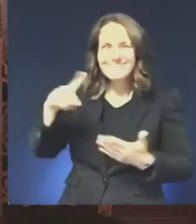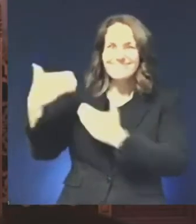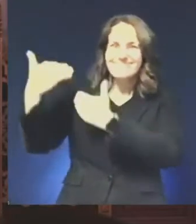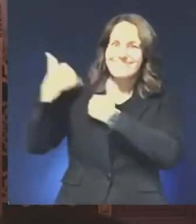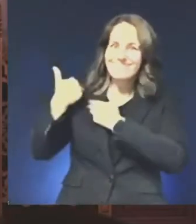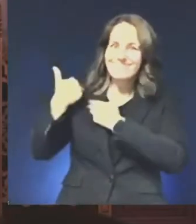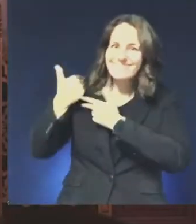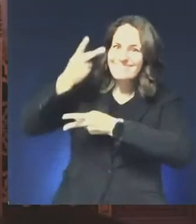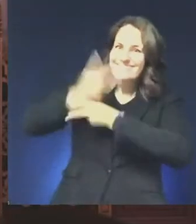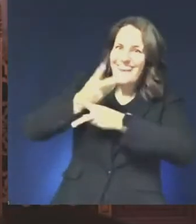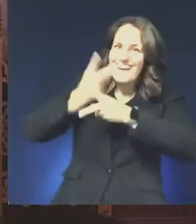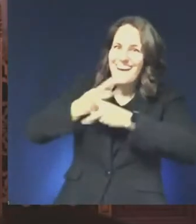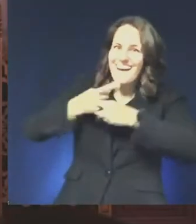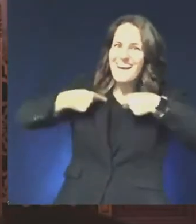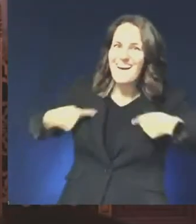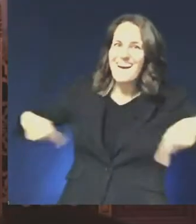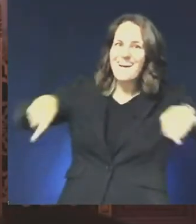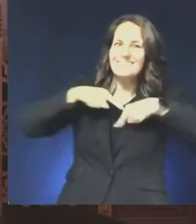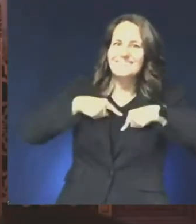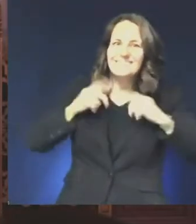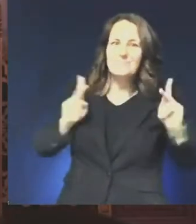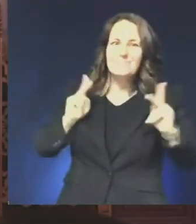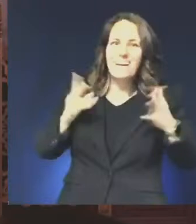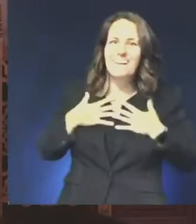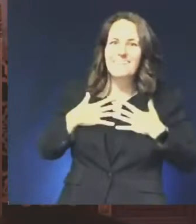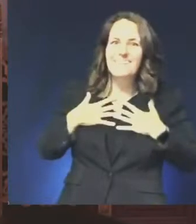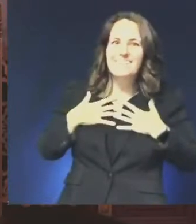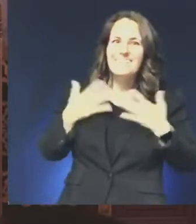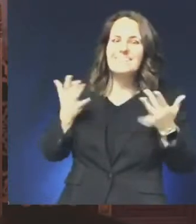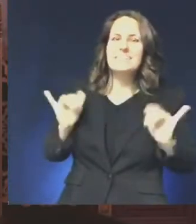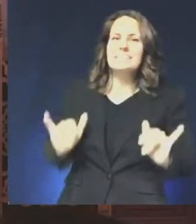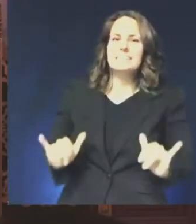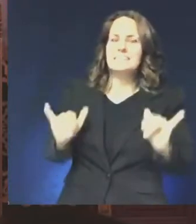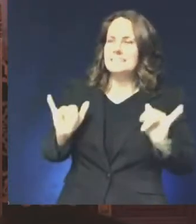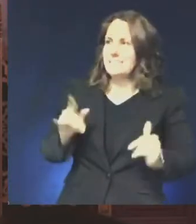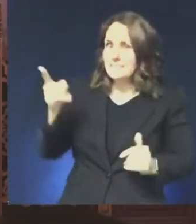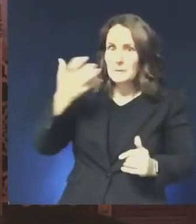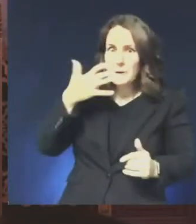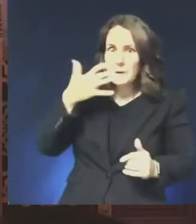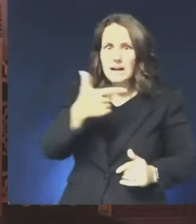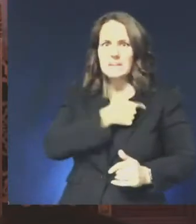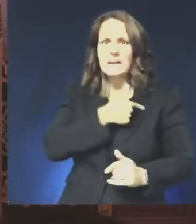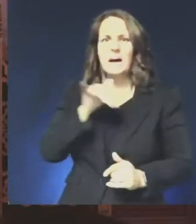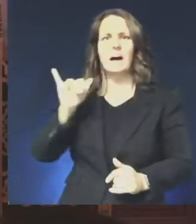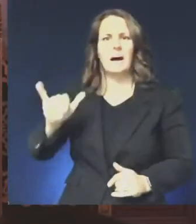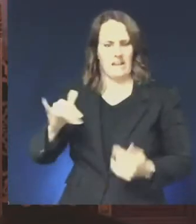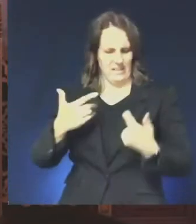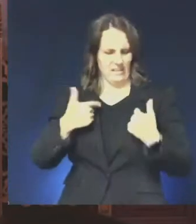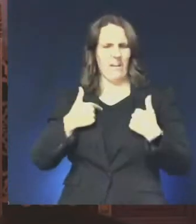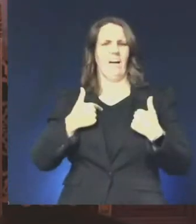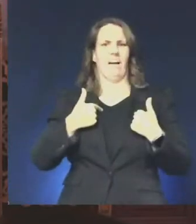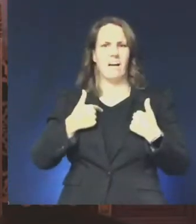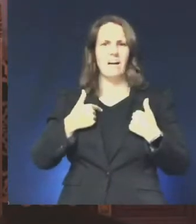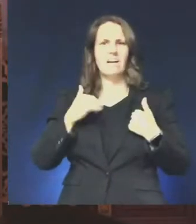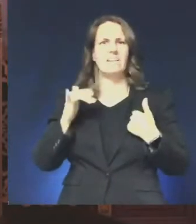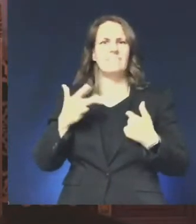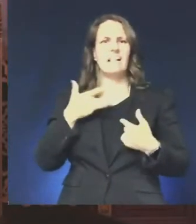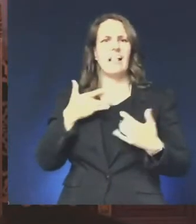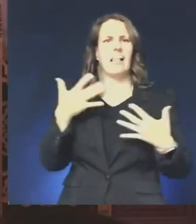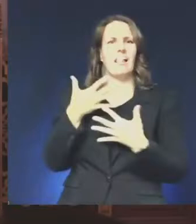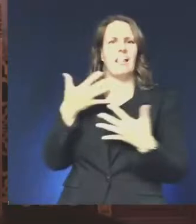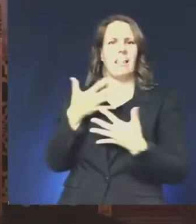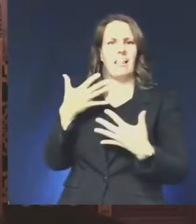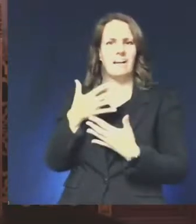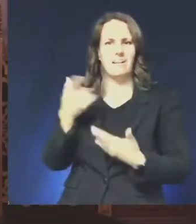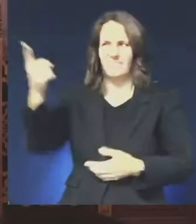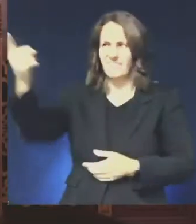that people that are being taken care of by these institutions, that frankly are the reasons they're in